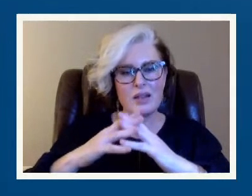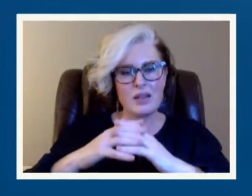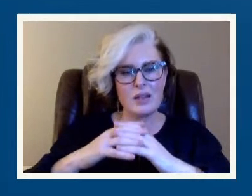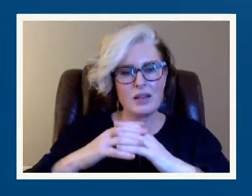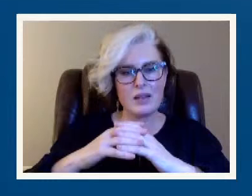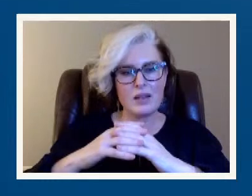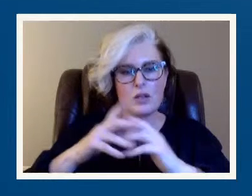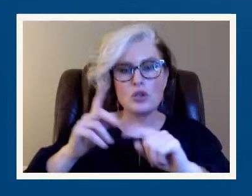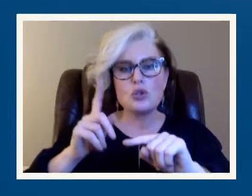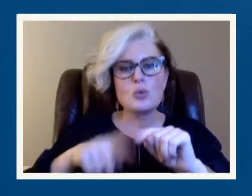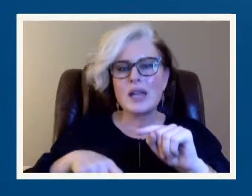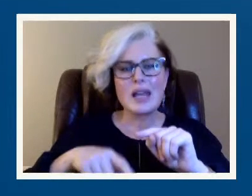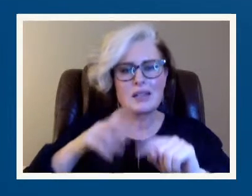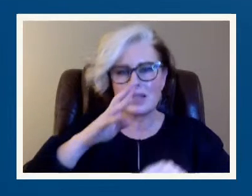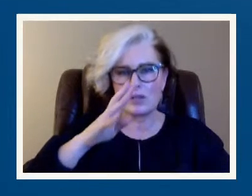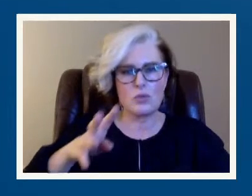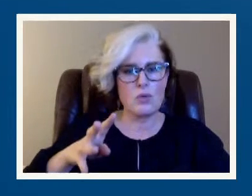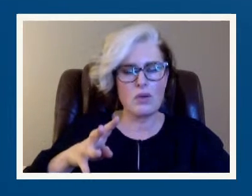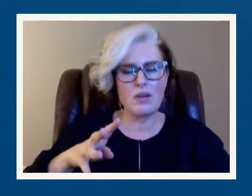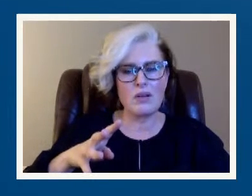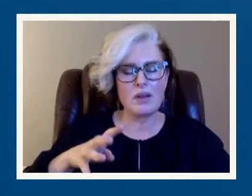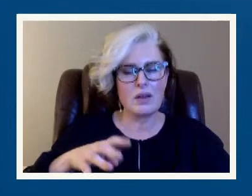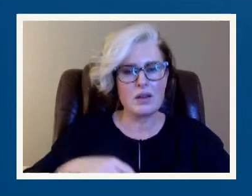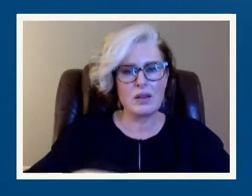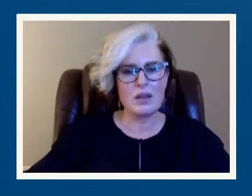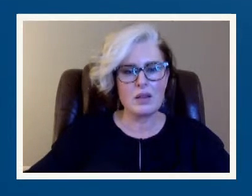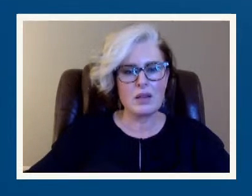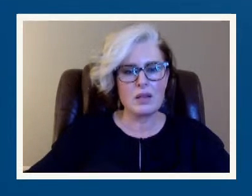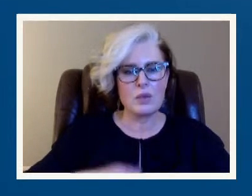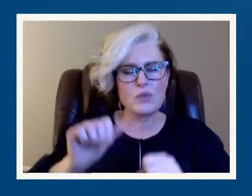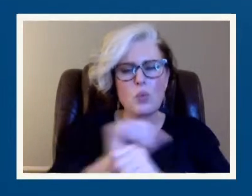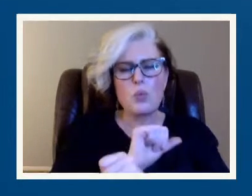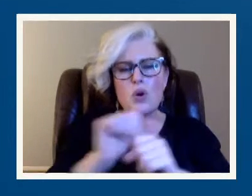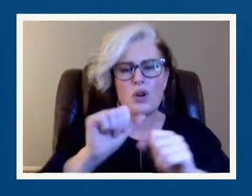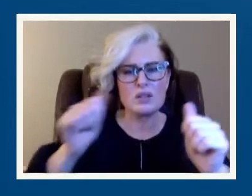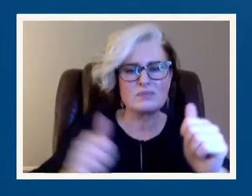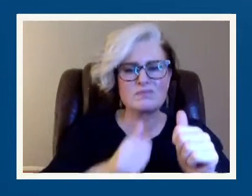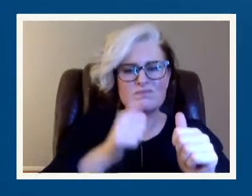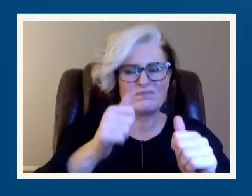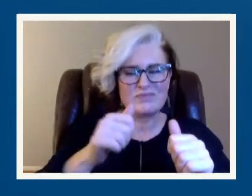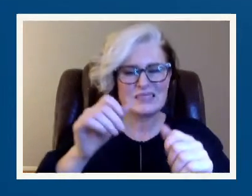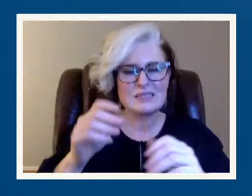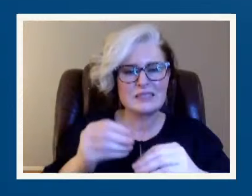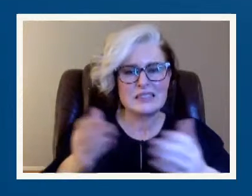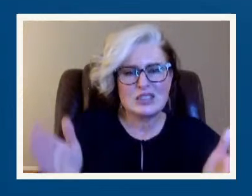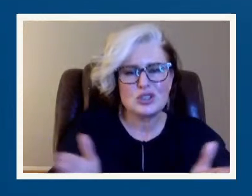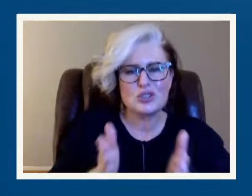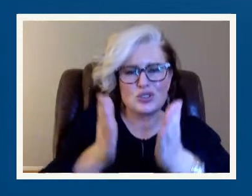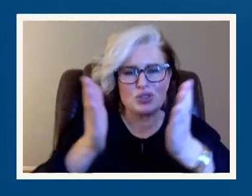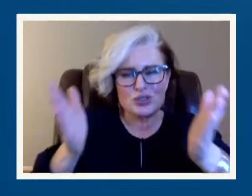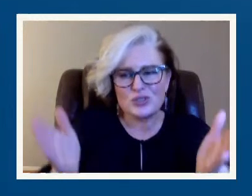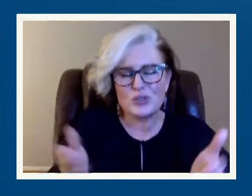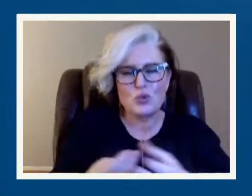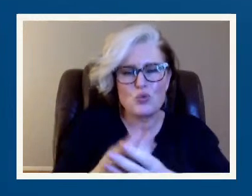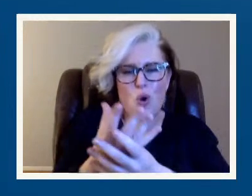You can't take it for granted. You have to work for it. You have to nurture it.